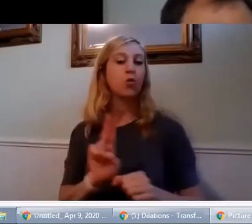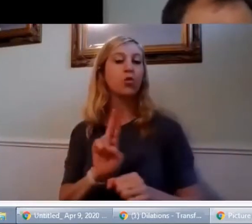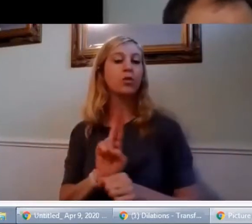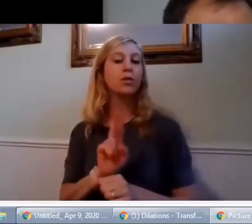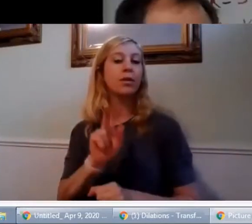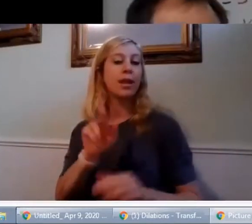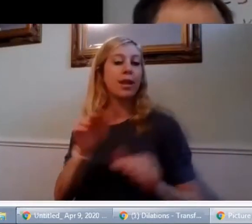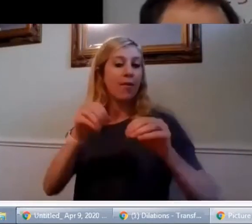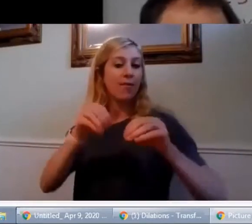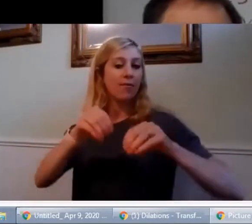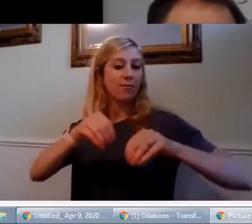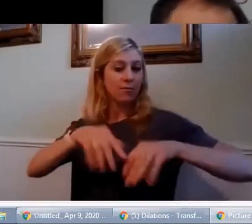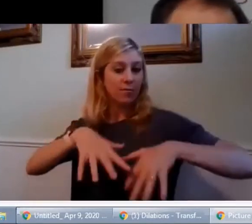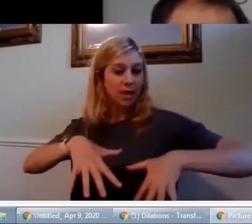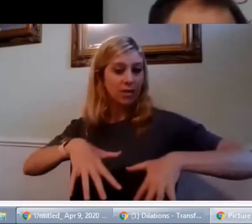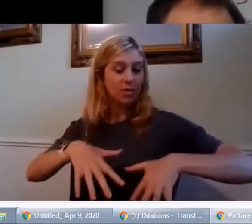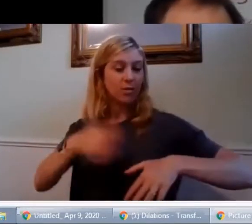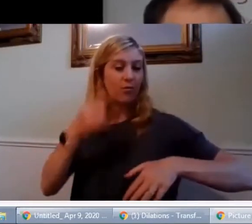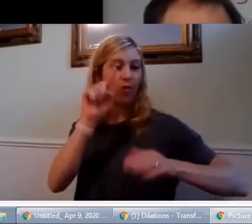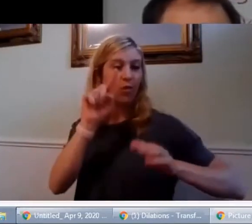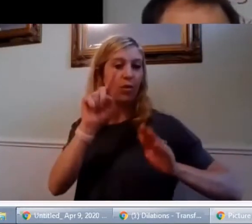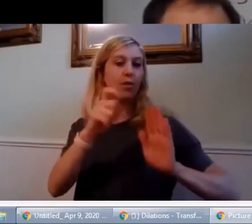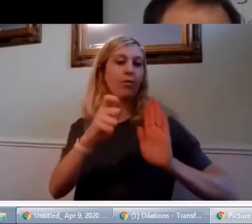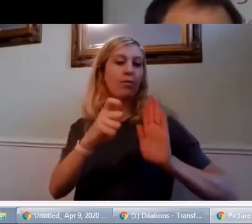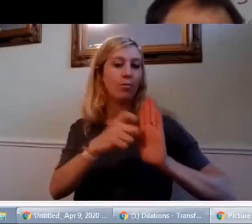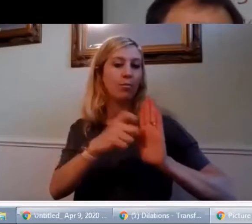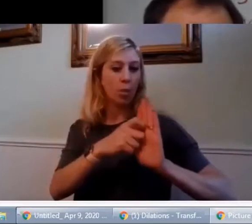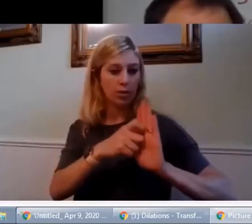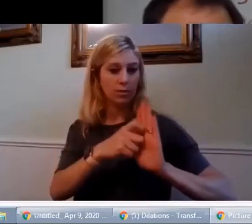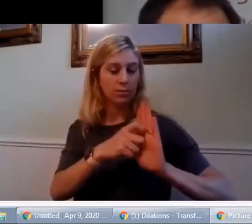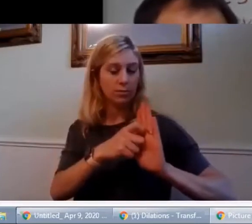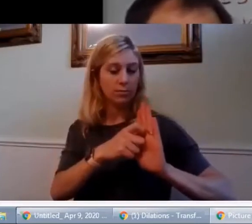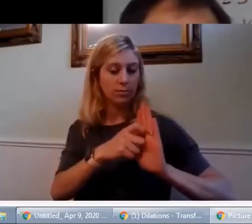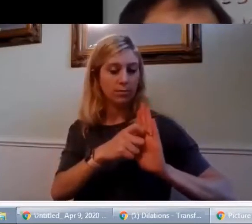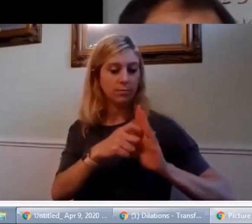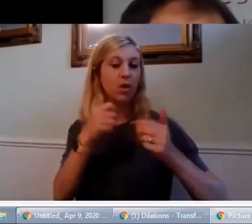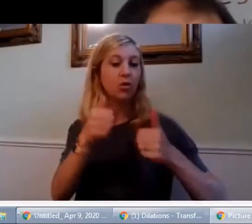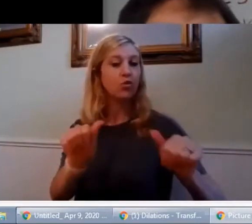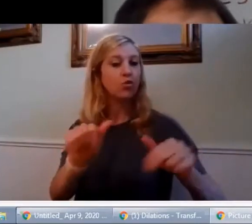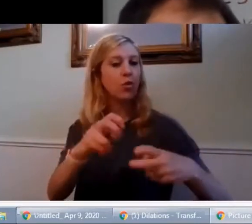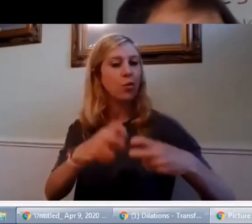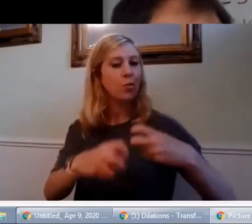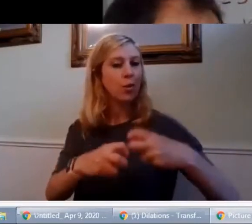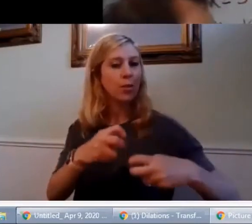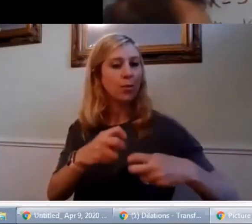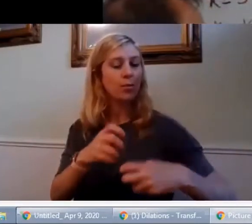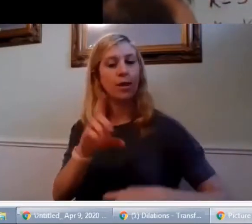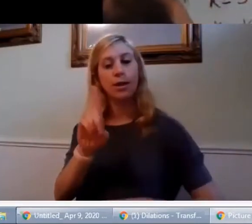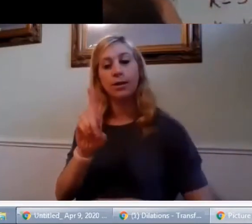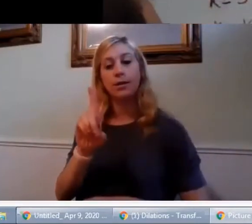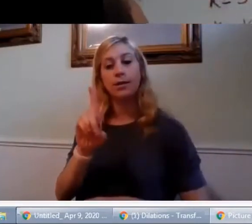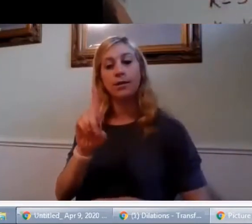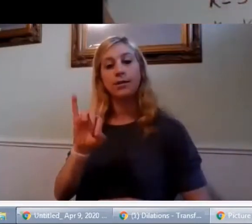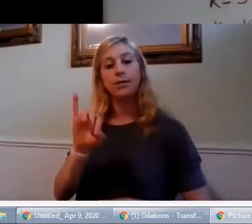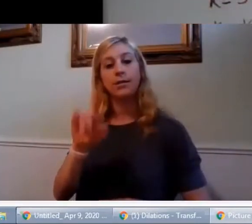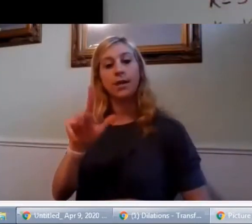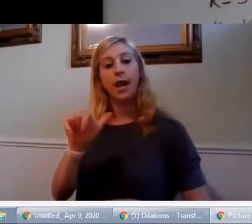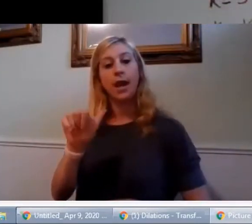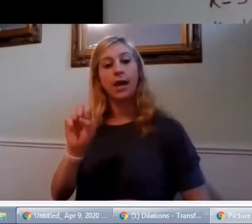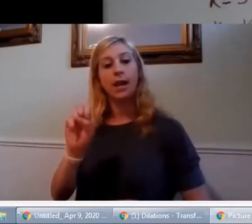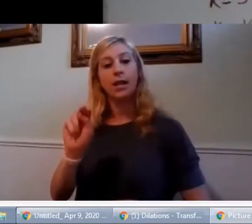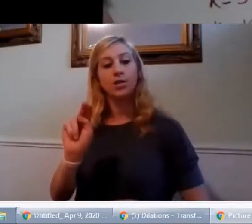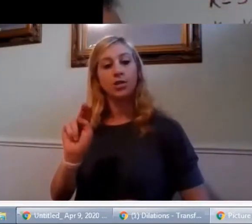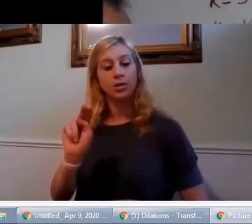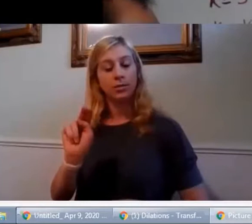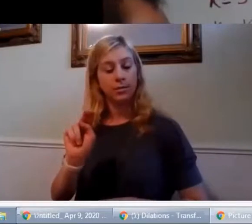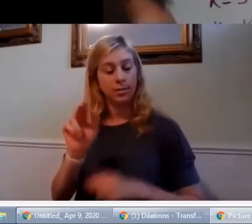problems. Okay, let's try a dilation. We got a figure that we're going to dilate, and we can just check to see what we've got here.